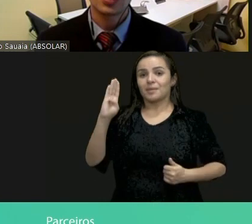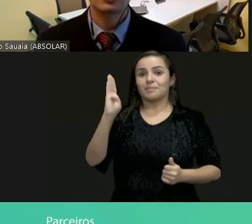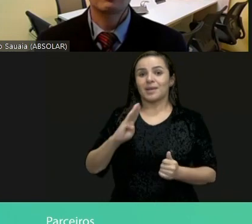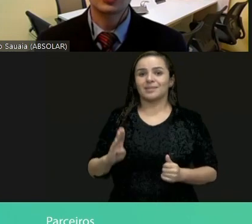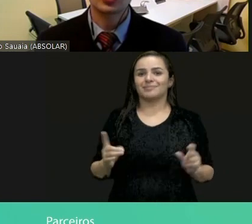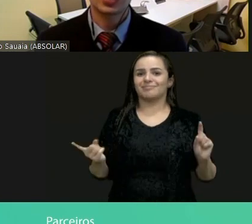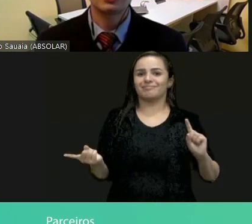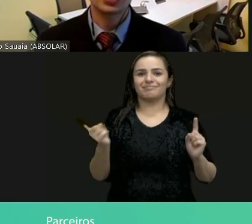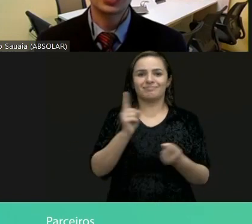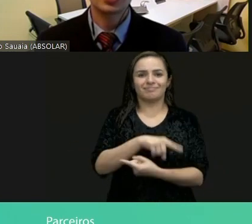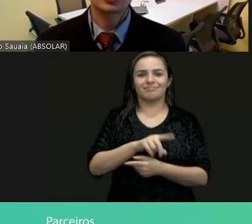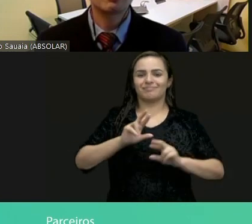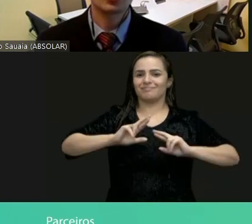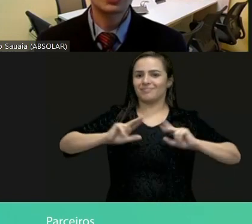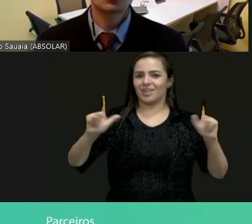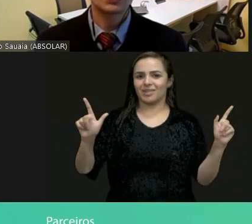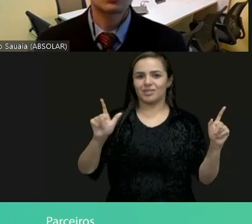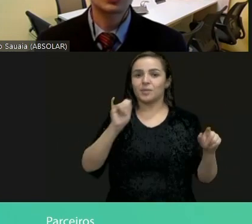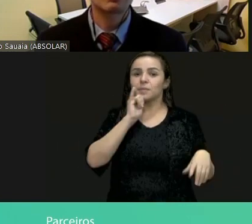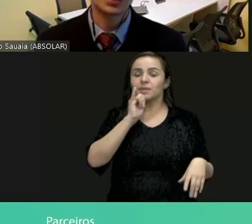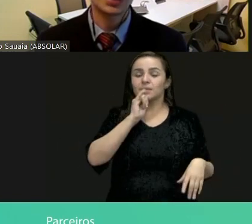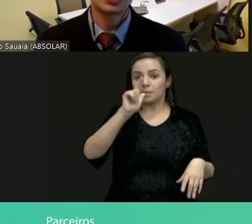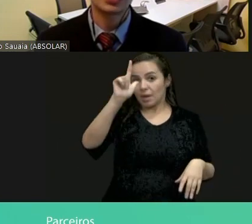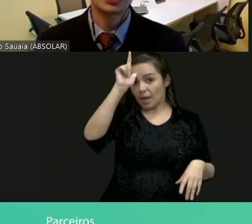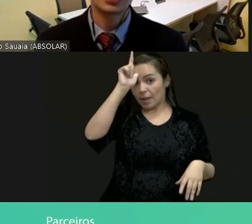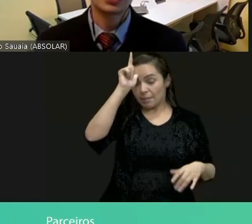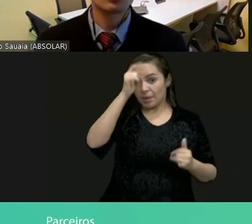And that's what happens.